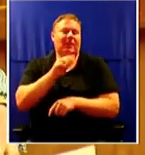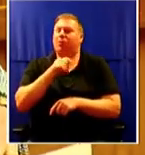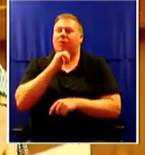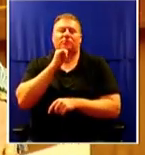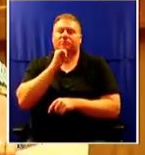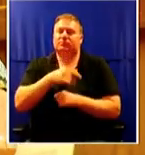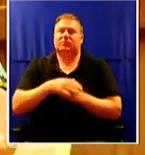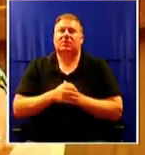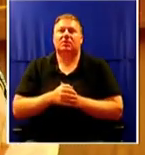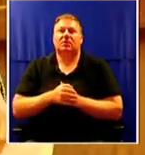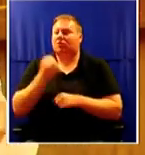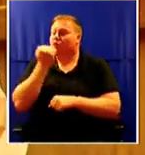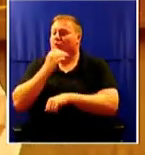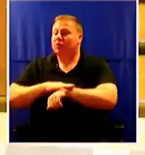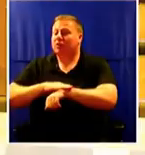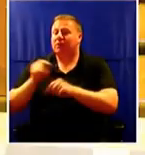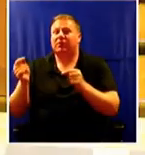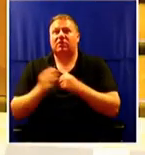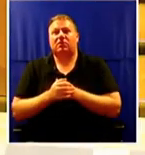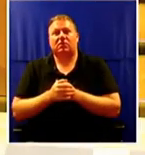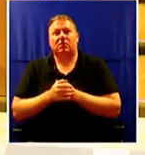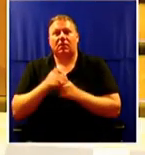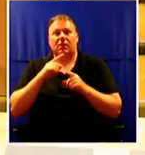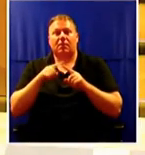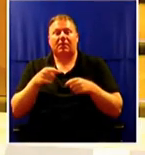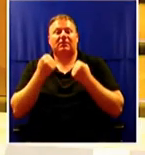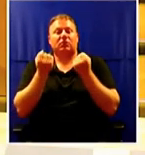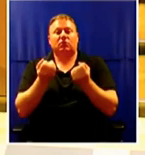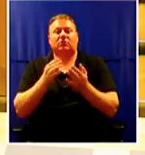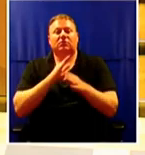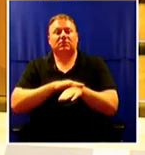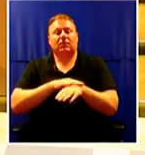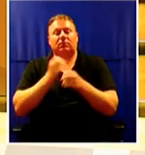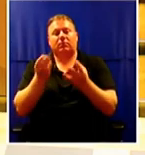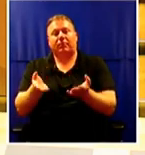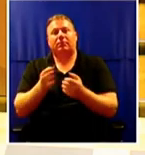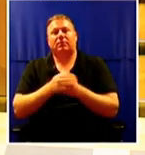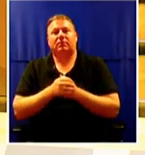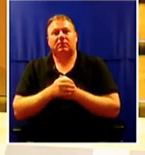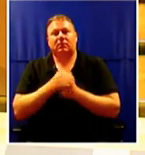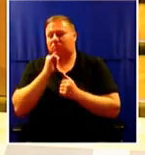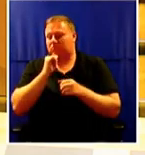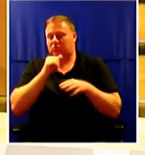is up. Which cannot submit its financials on time limits. Thank you, Honourable Thring. Ivermectin in South Africa. We do not accept this report.